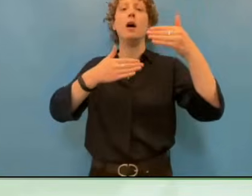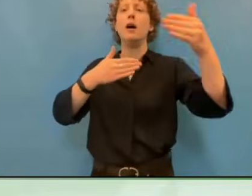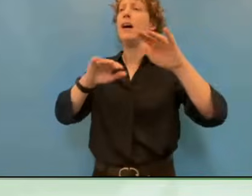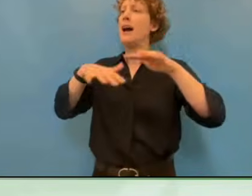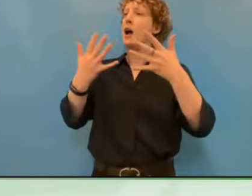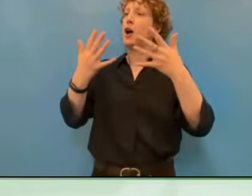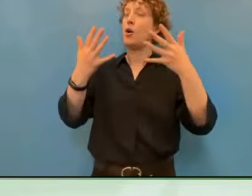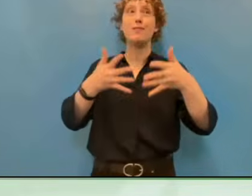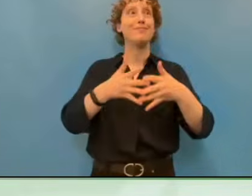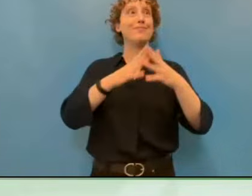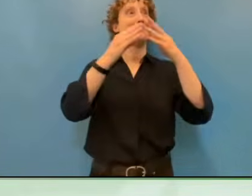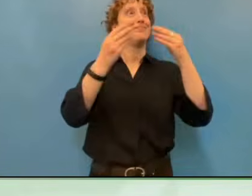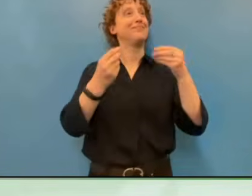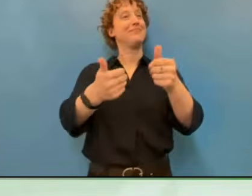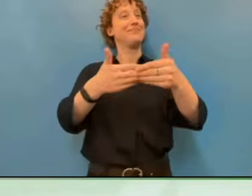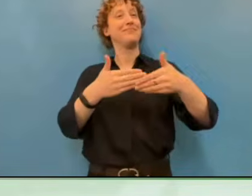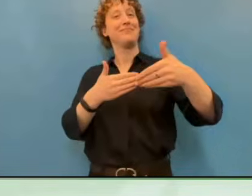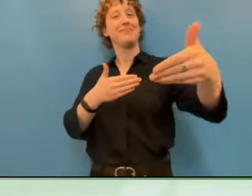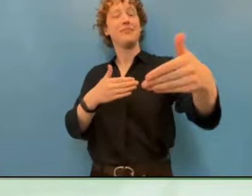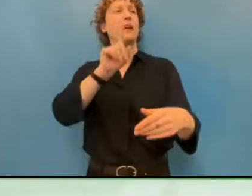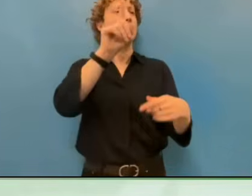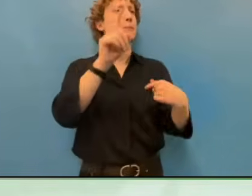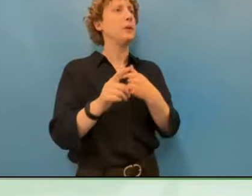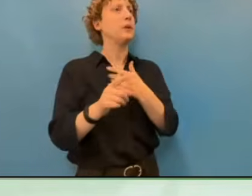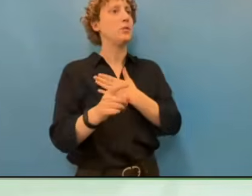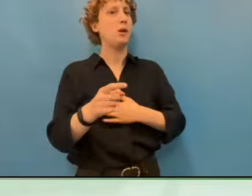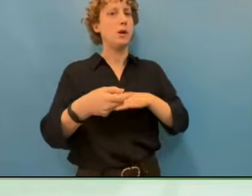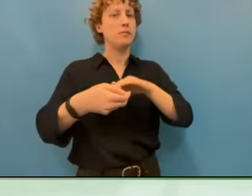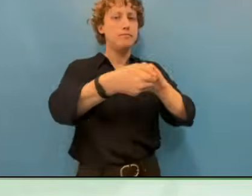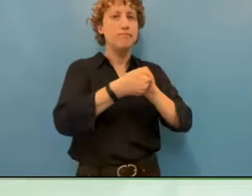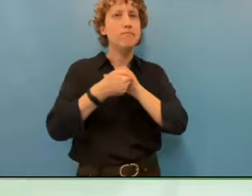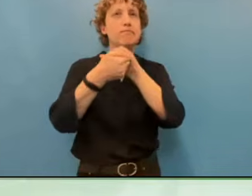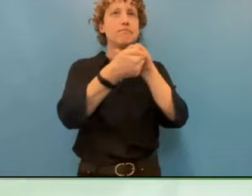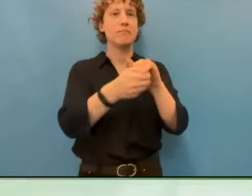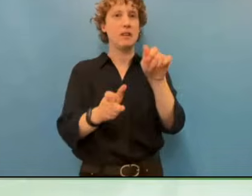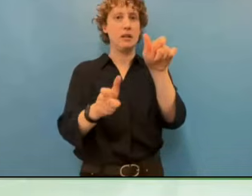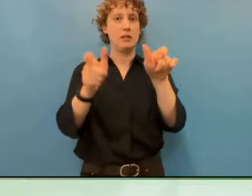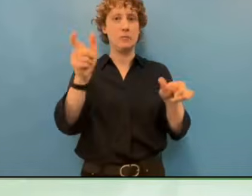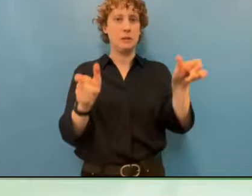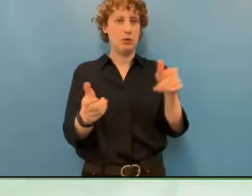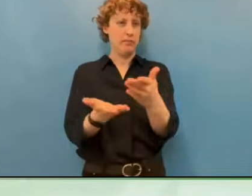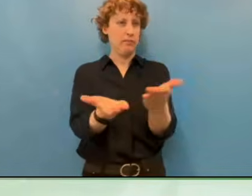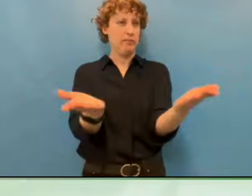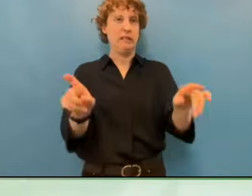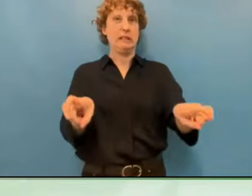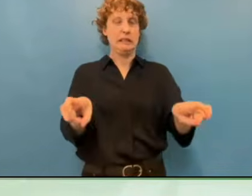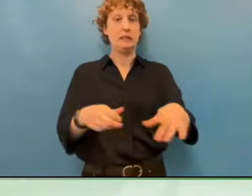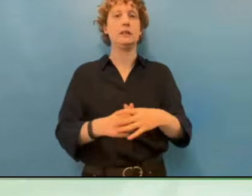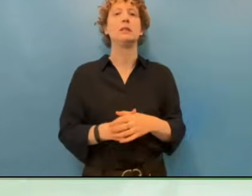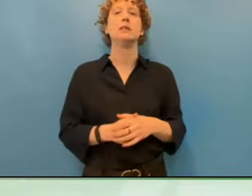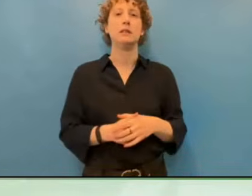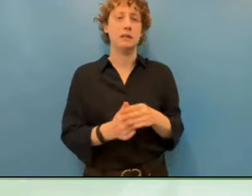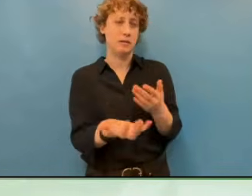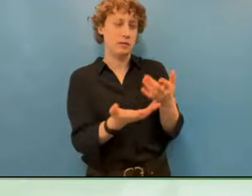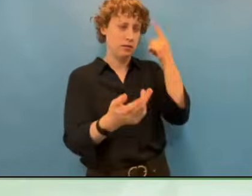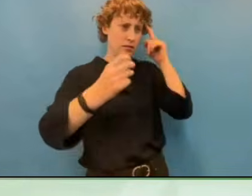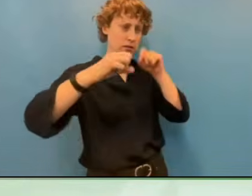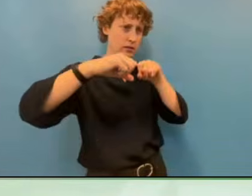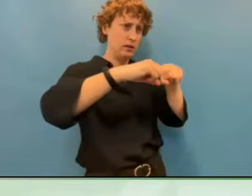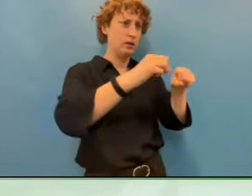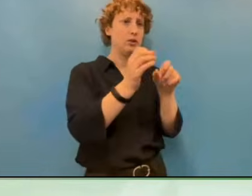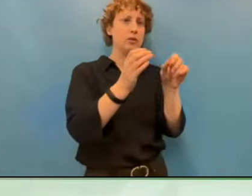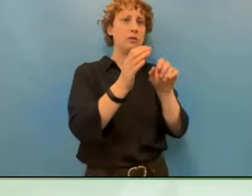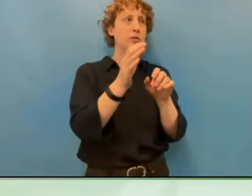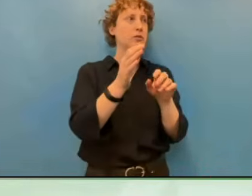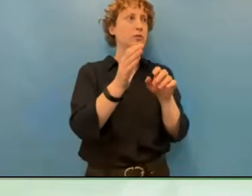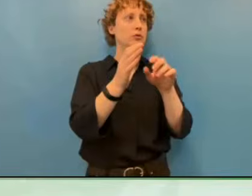with the people. So we really want to touch the ground with the people with needs and design proper solutions for them. But we also need